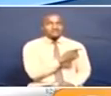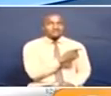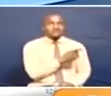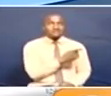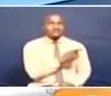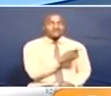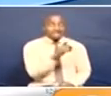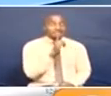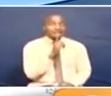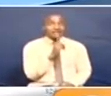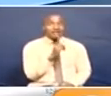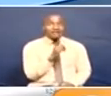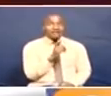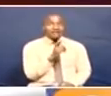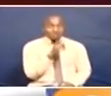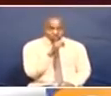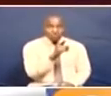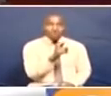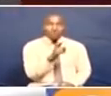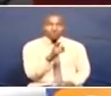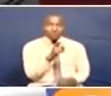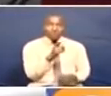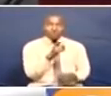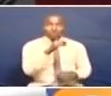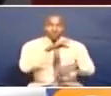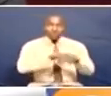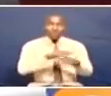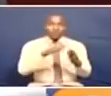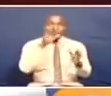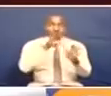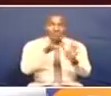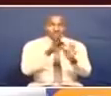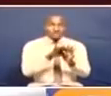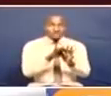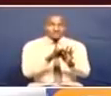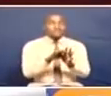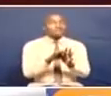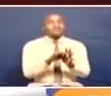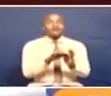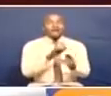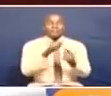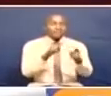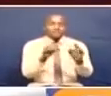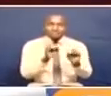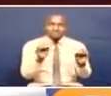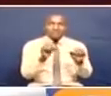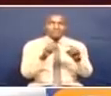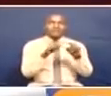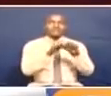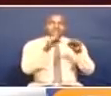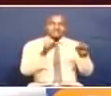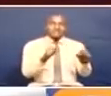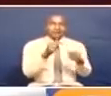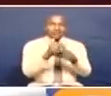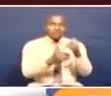that despite the fact that you possibly, or actually that you got more votes, it is not about that. It is about the system and the procedure,